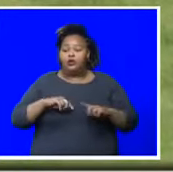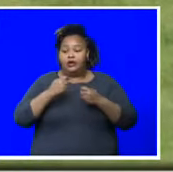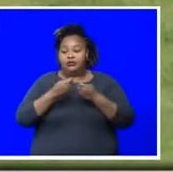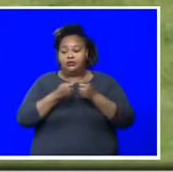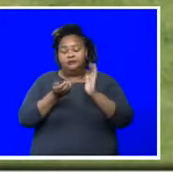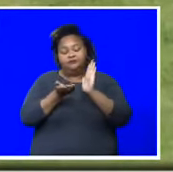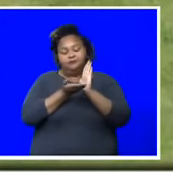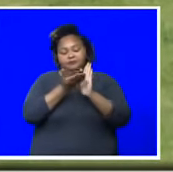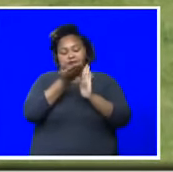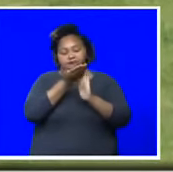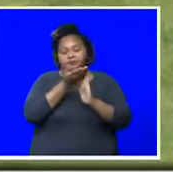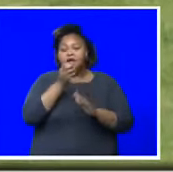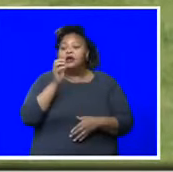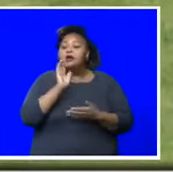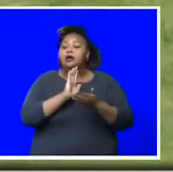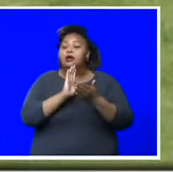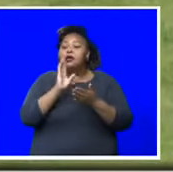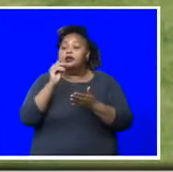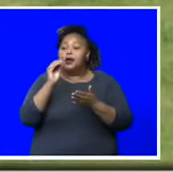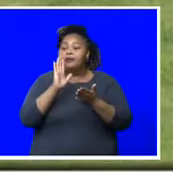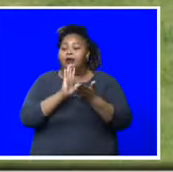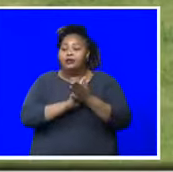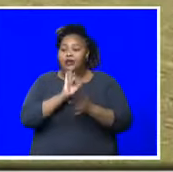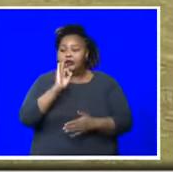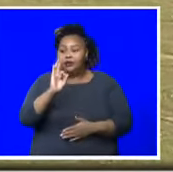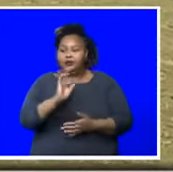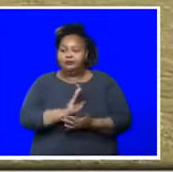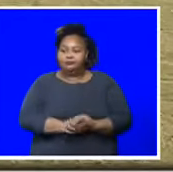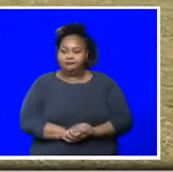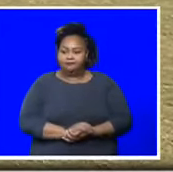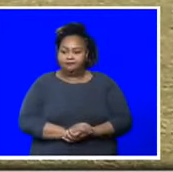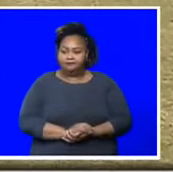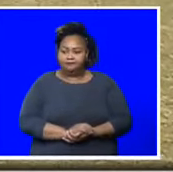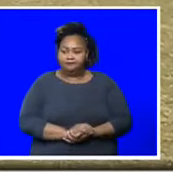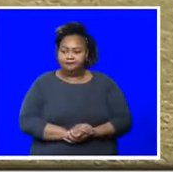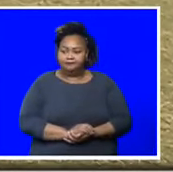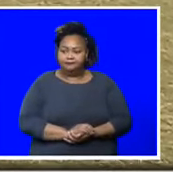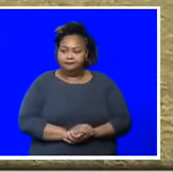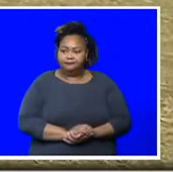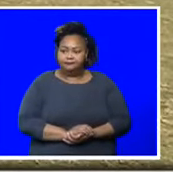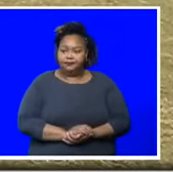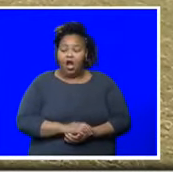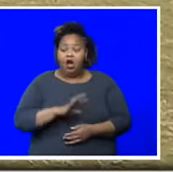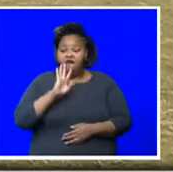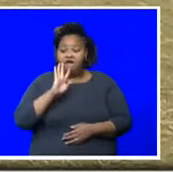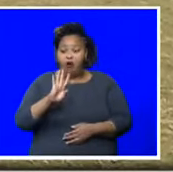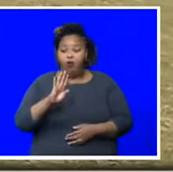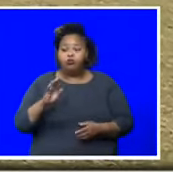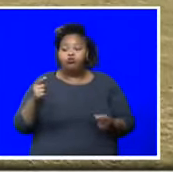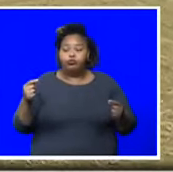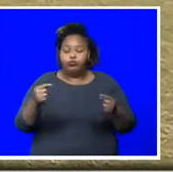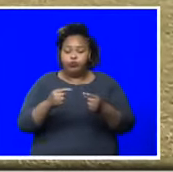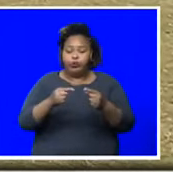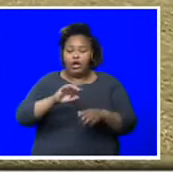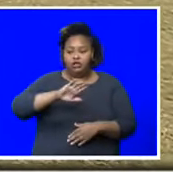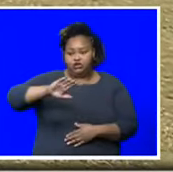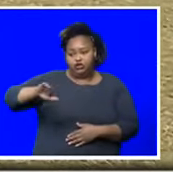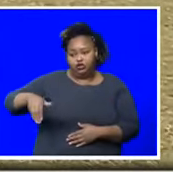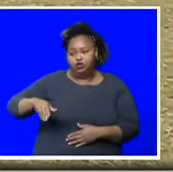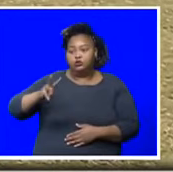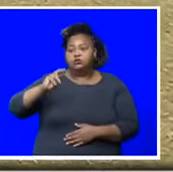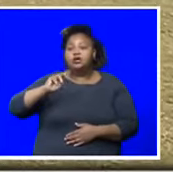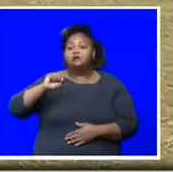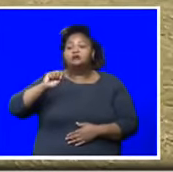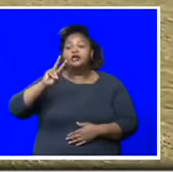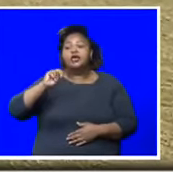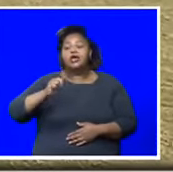kanzi liselelwe imidlalo lemine ukuthi liqedze imidlalo yeMthembu Premier League. Yes, the mandate is to stay up and I think the fate